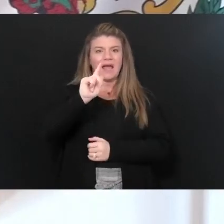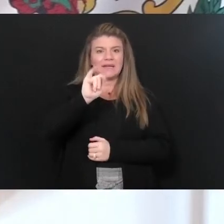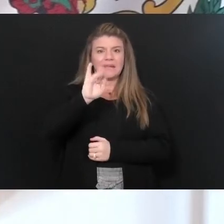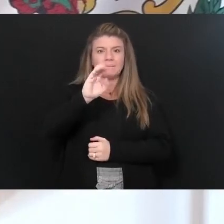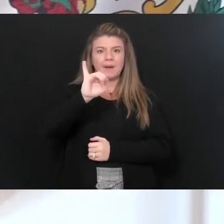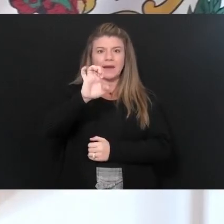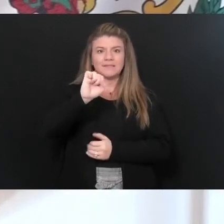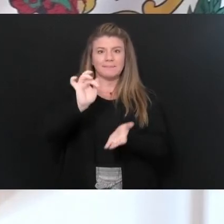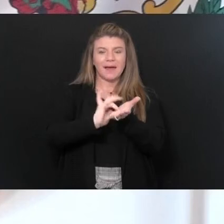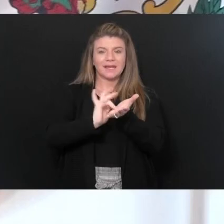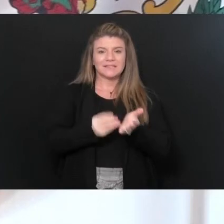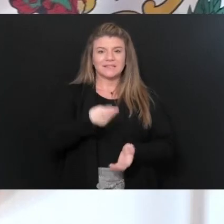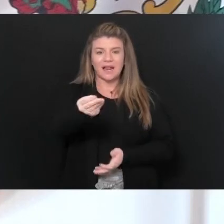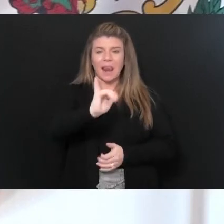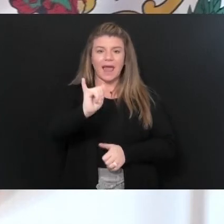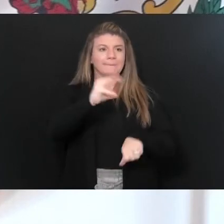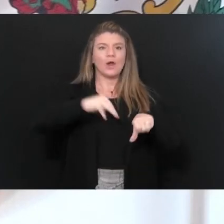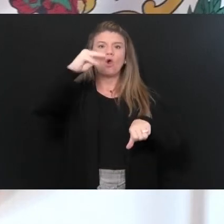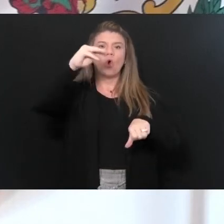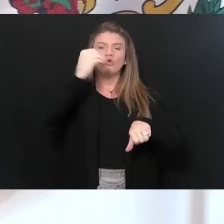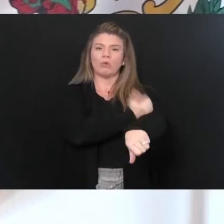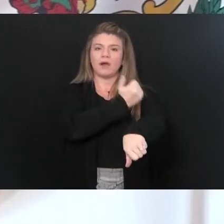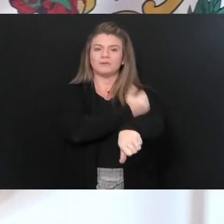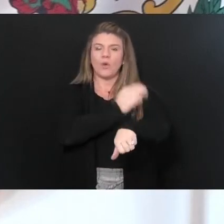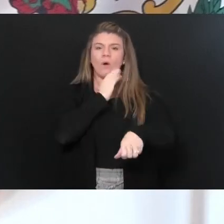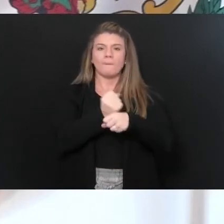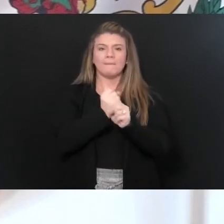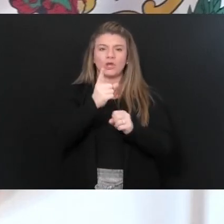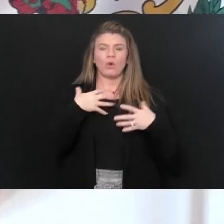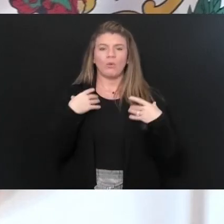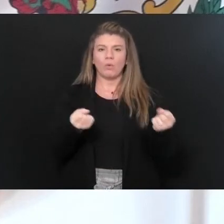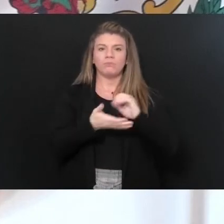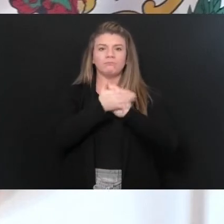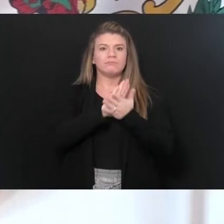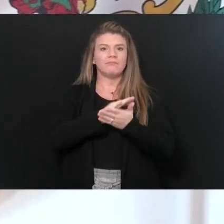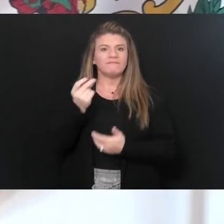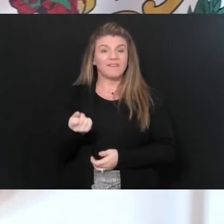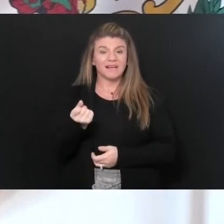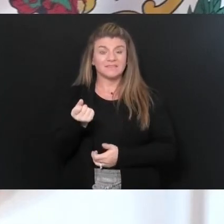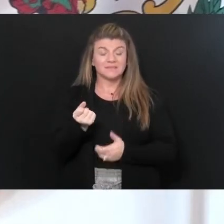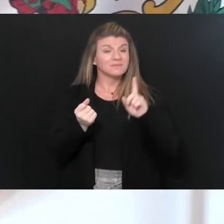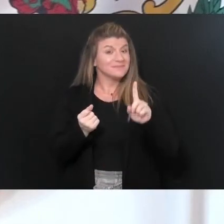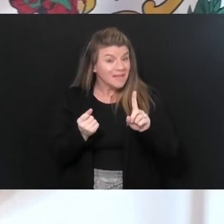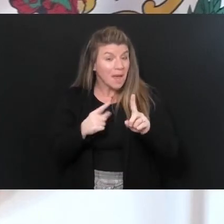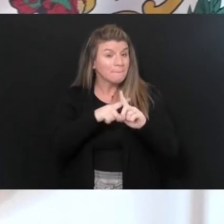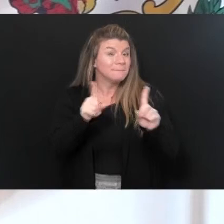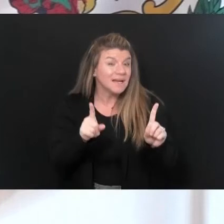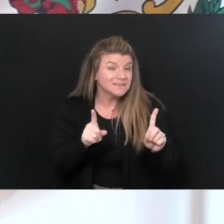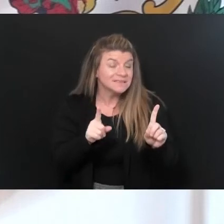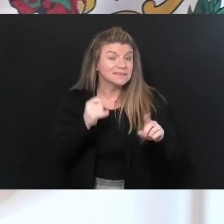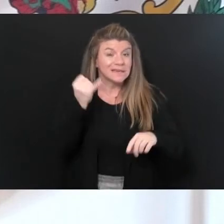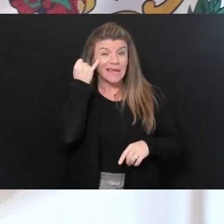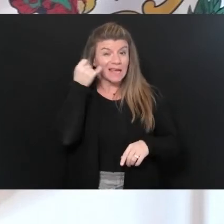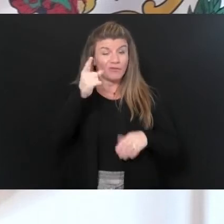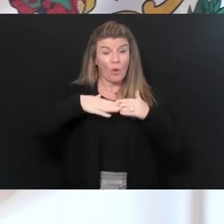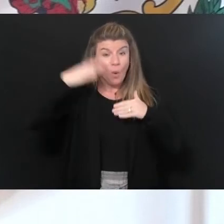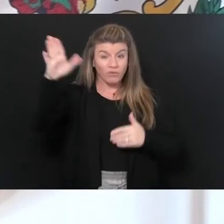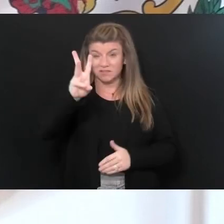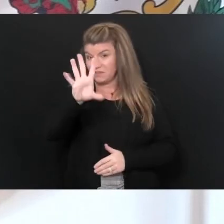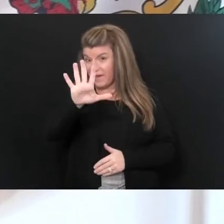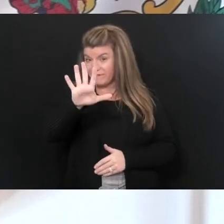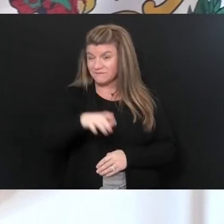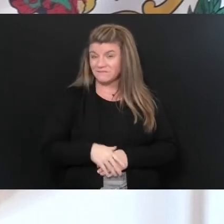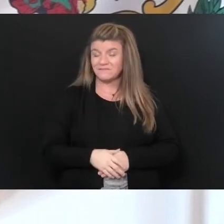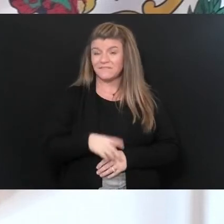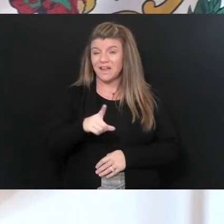drugs and it'll make you well. That's all there is to it. But if you're 65 years or older